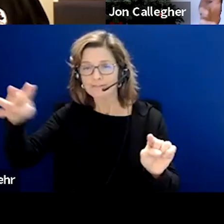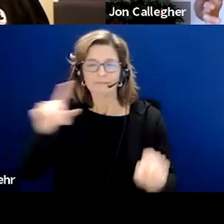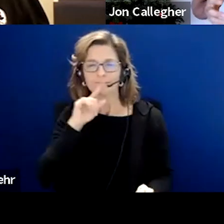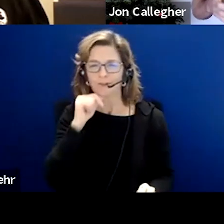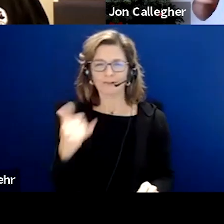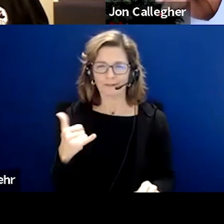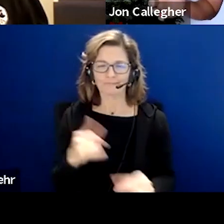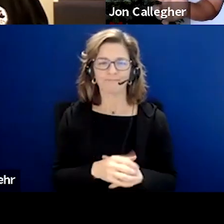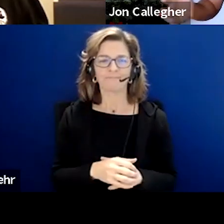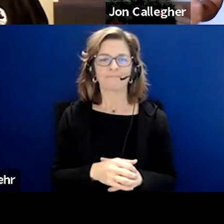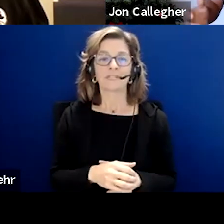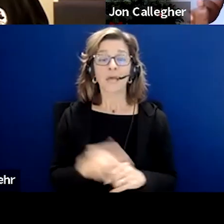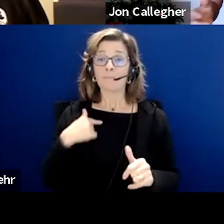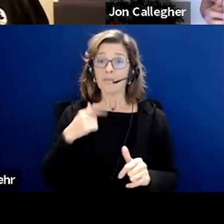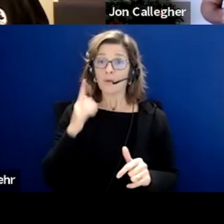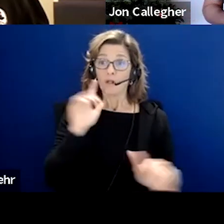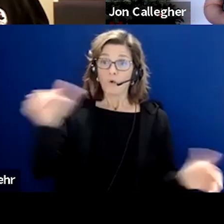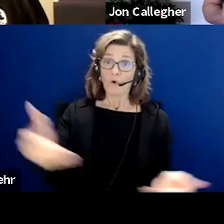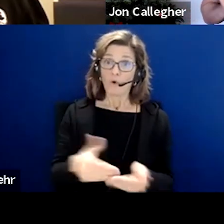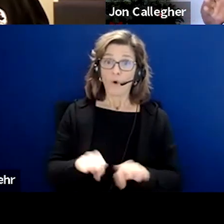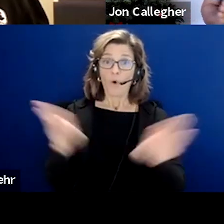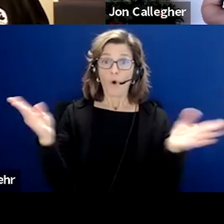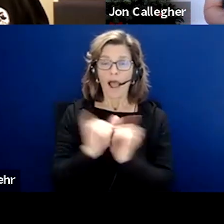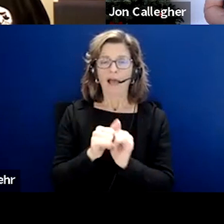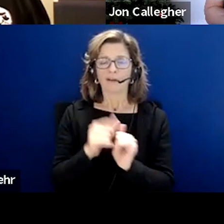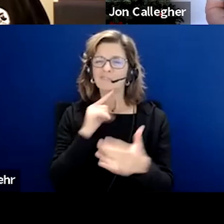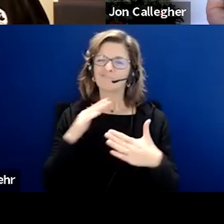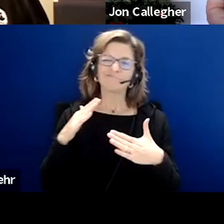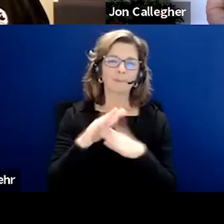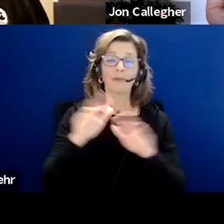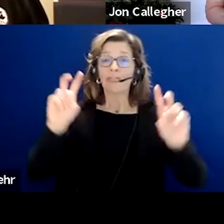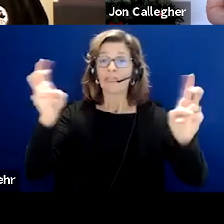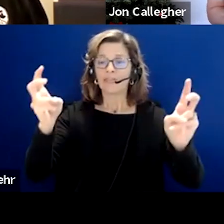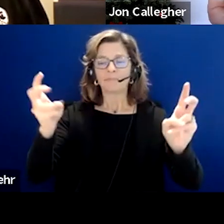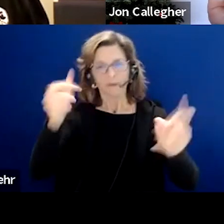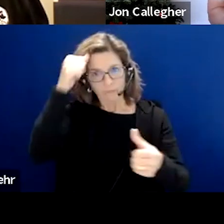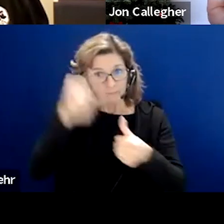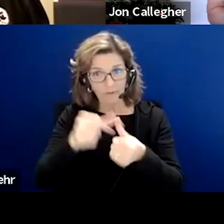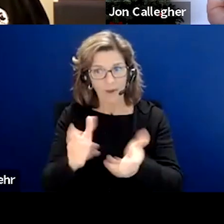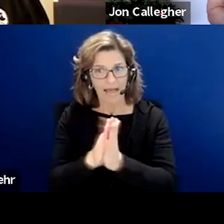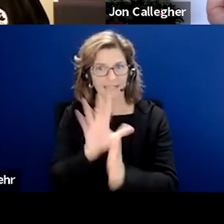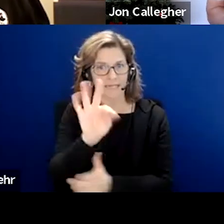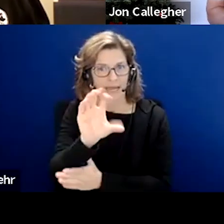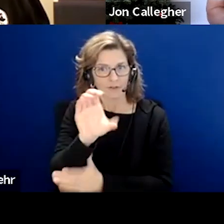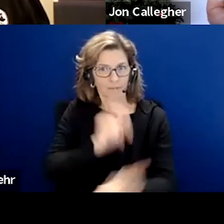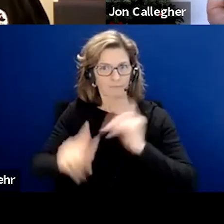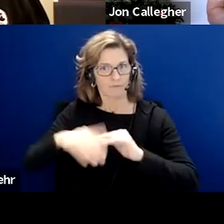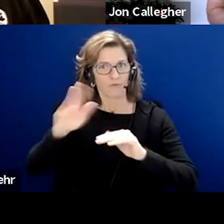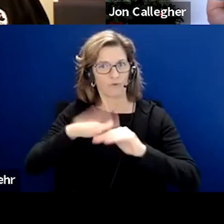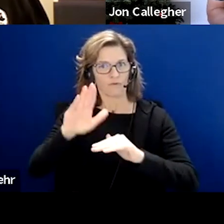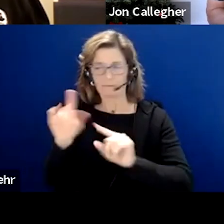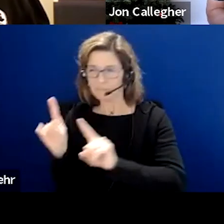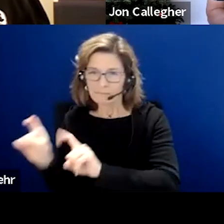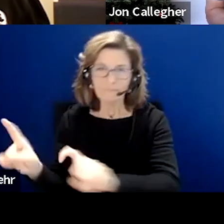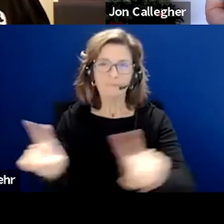way of introduction, a big theme that came out from this report, again, of more than 900 workers with disabilities